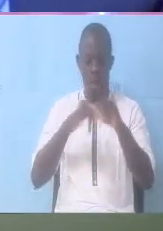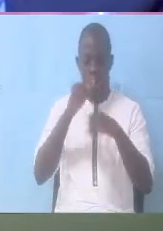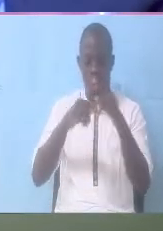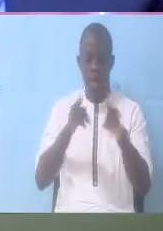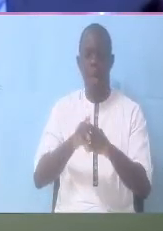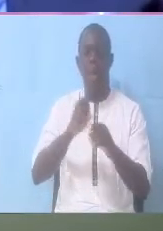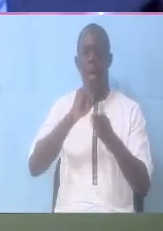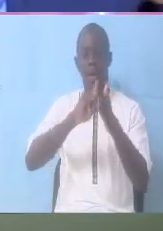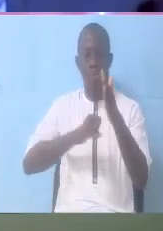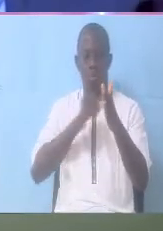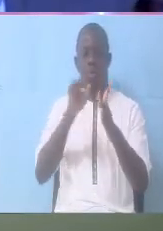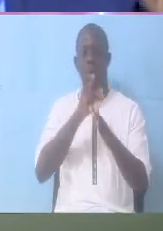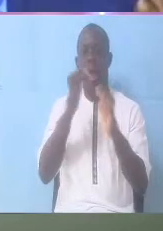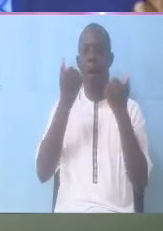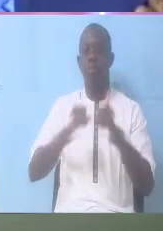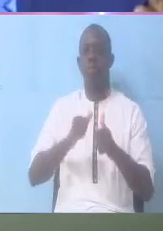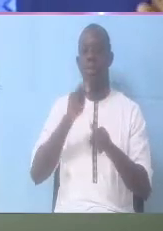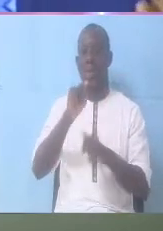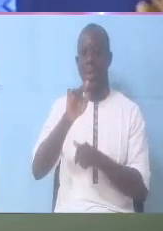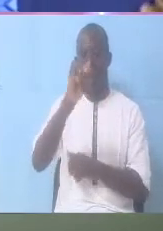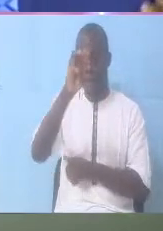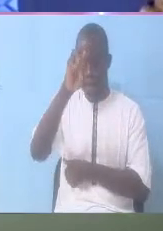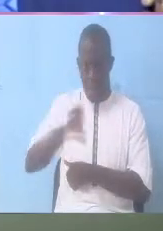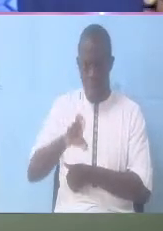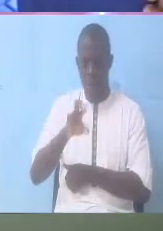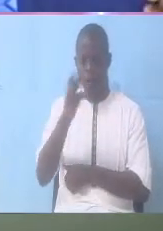place that March 2006.